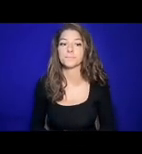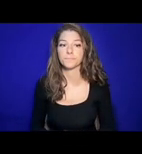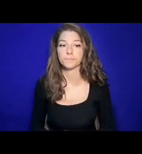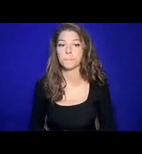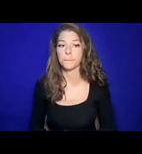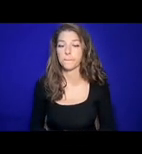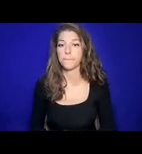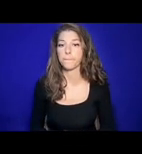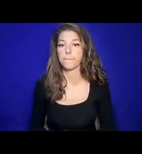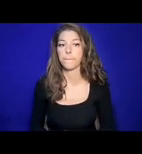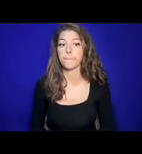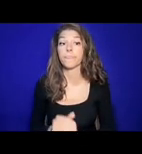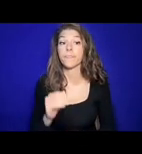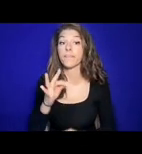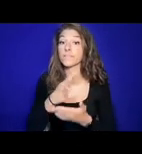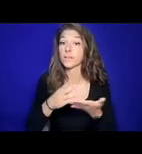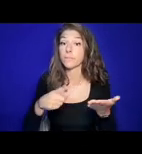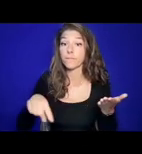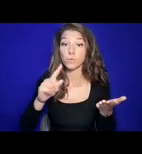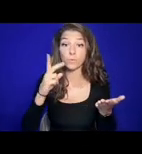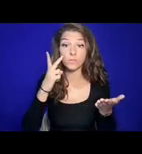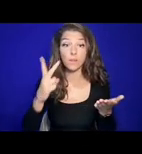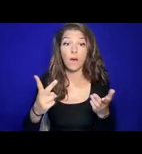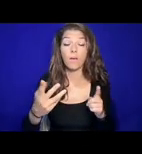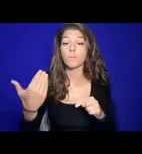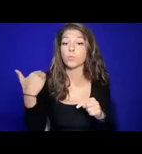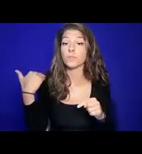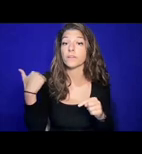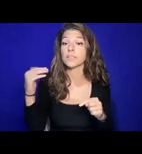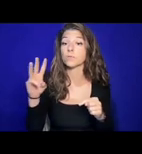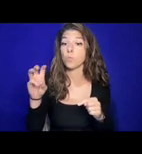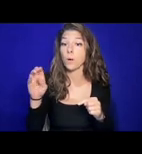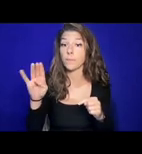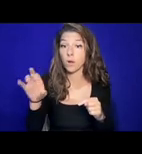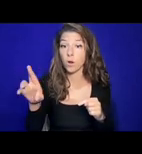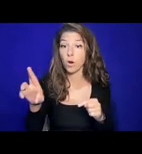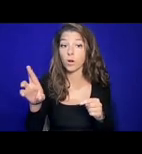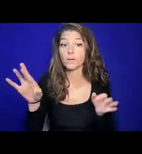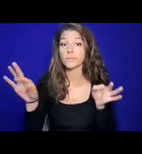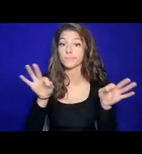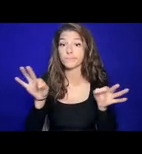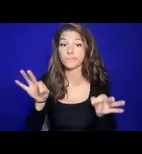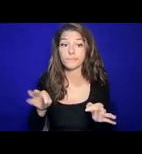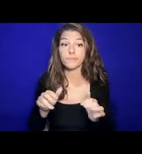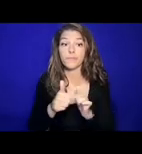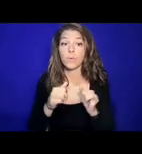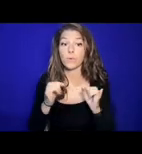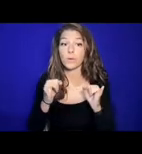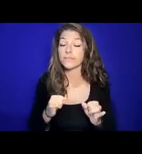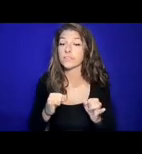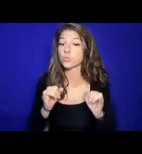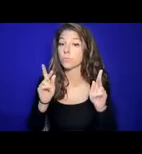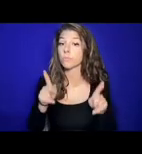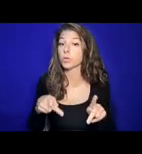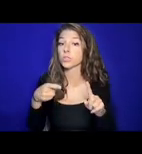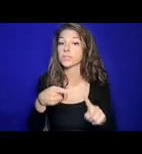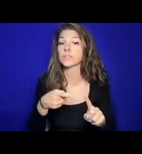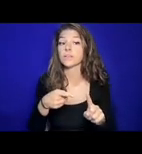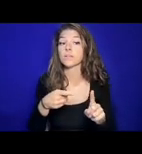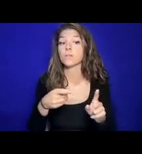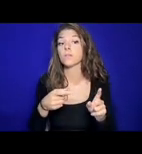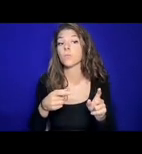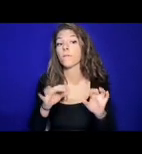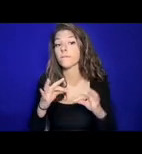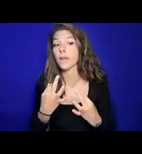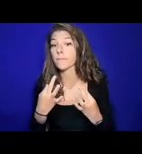please. If some of you saw the previous webinar where we walked through how an individual person or a loved